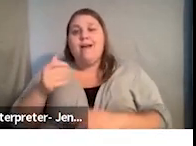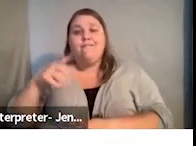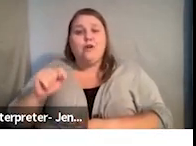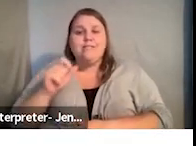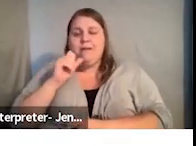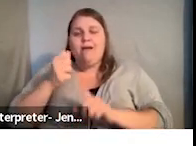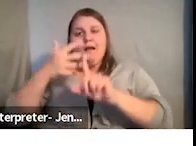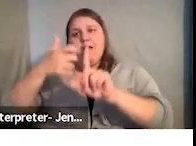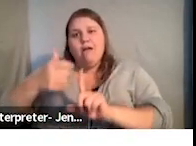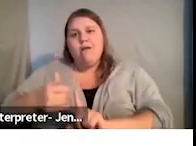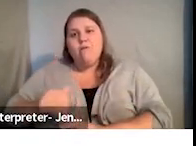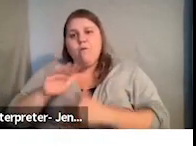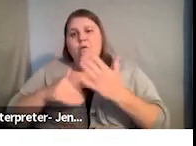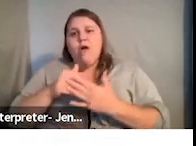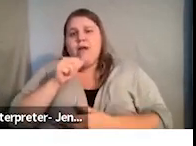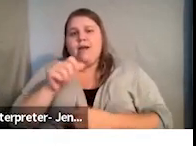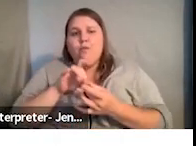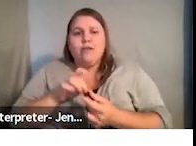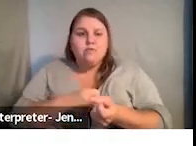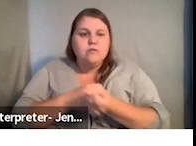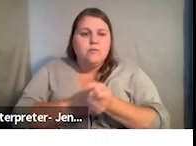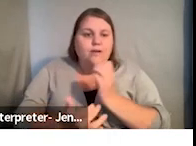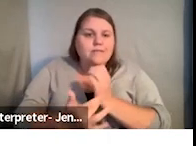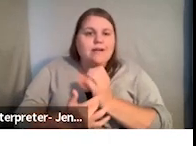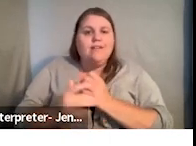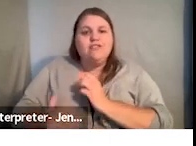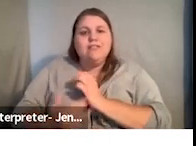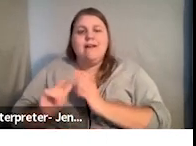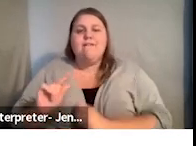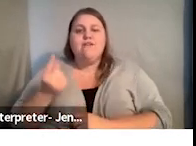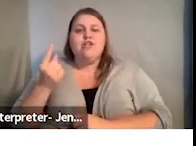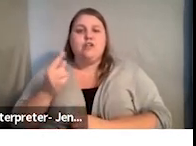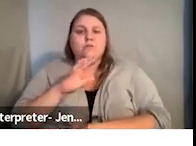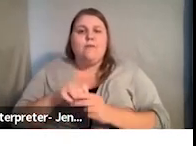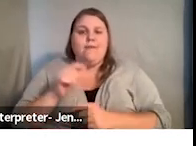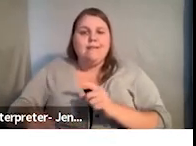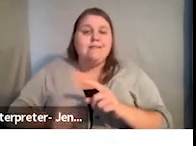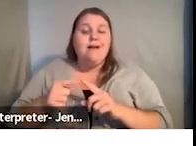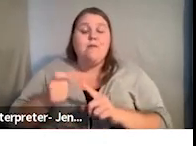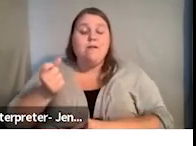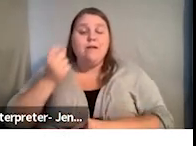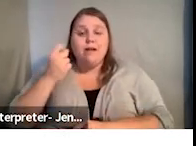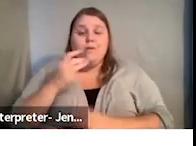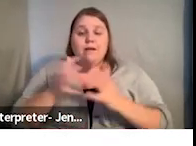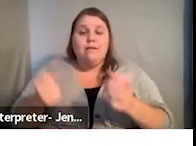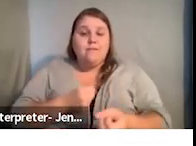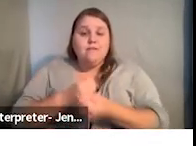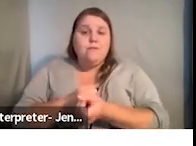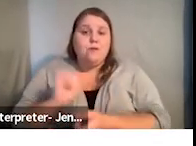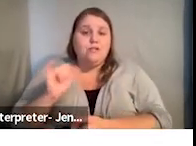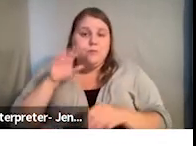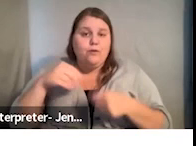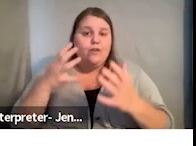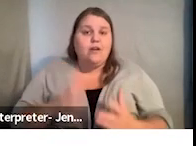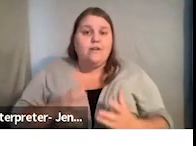every one of them around supportive technology and tech first in this cycle. A lot of support to providers to